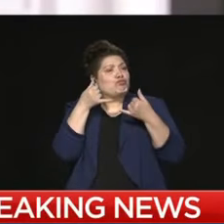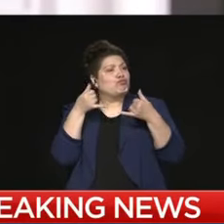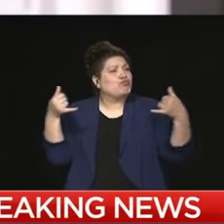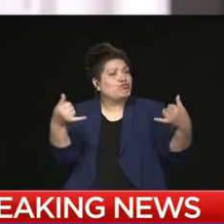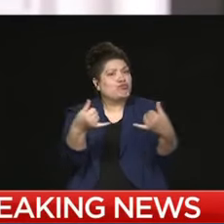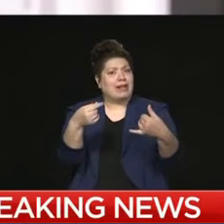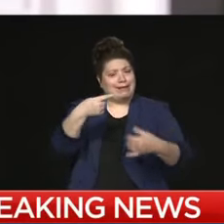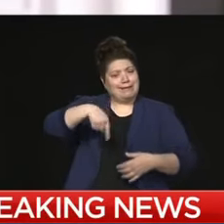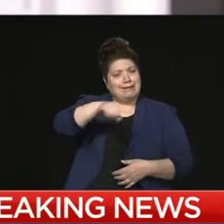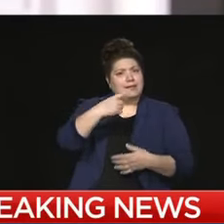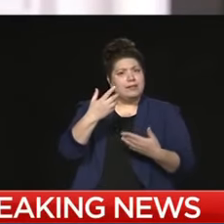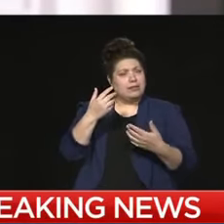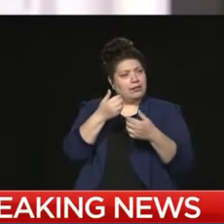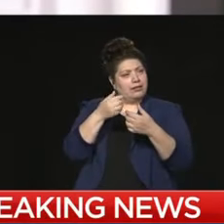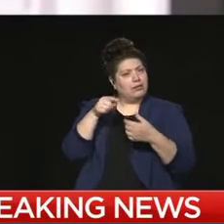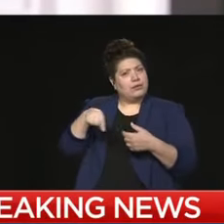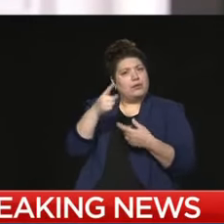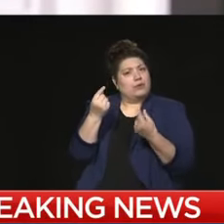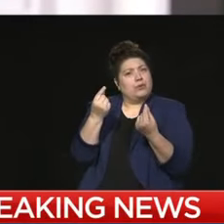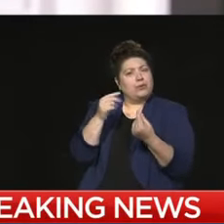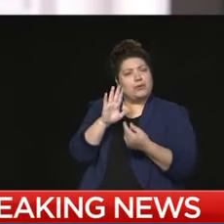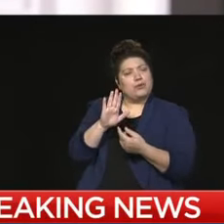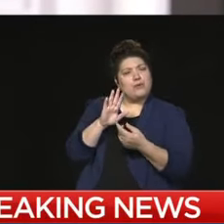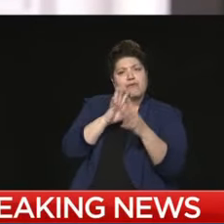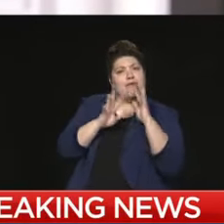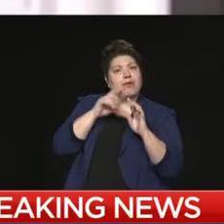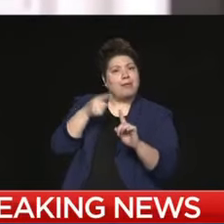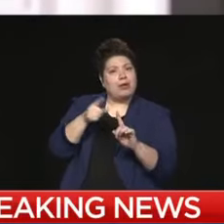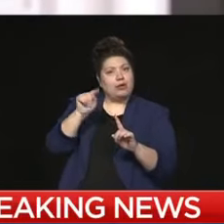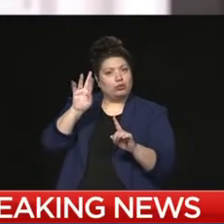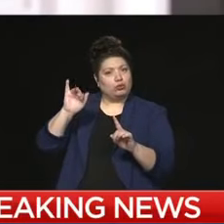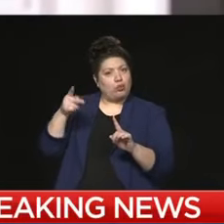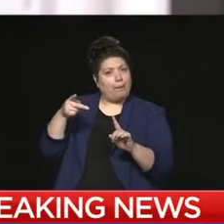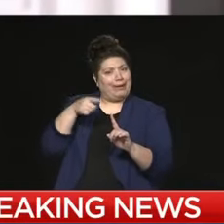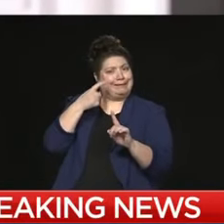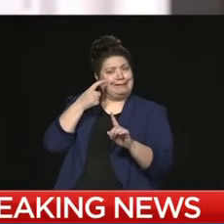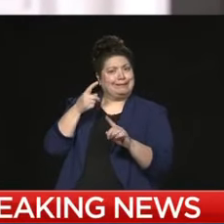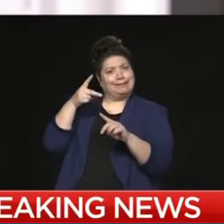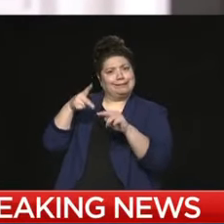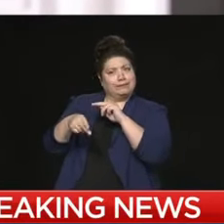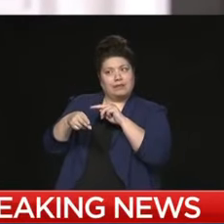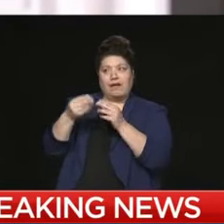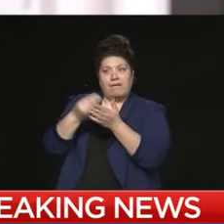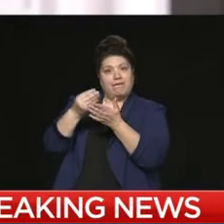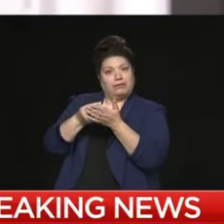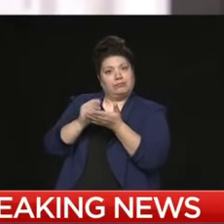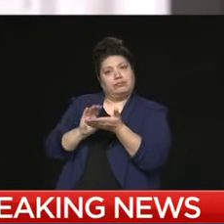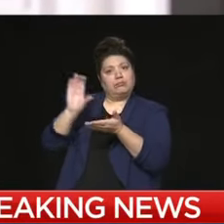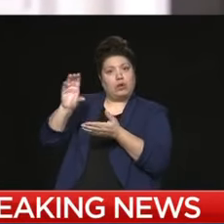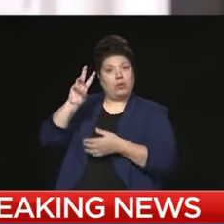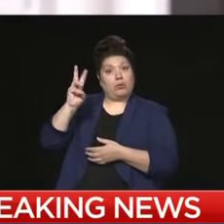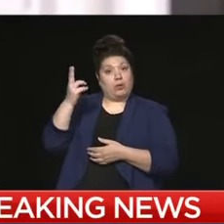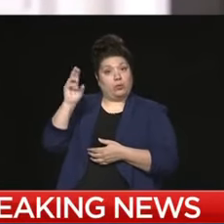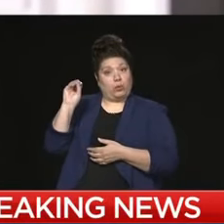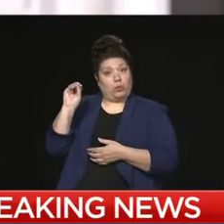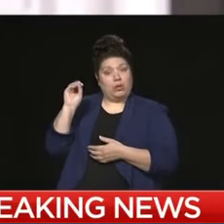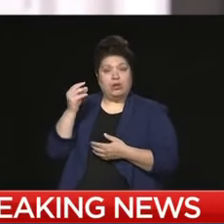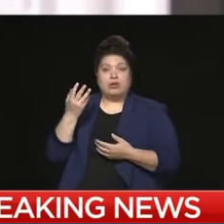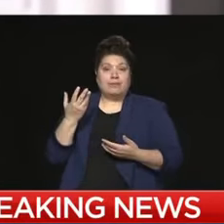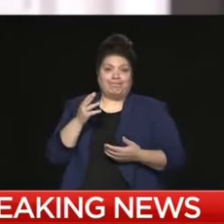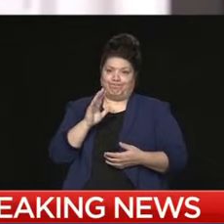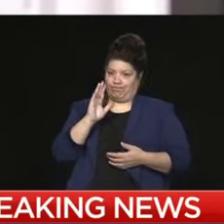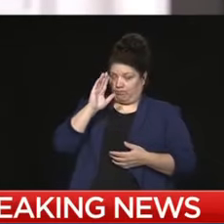other leaders say to President Trump about his decision to suspend funding for the World Health Organization? I think we all recognize on the call